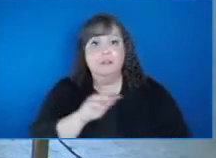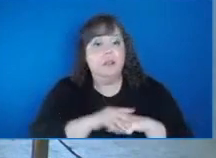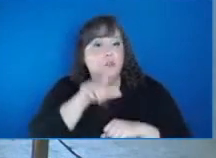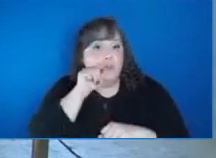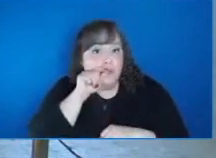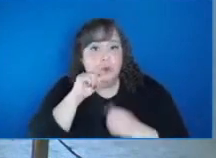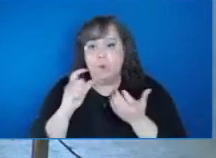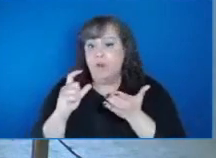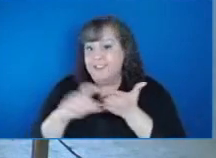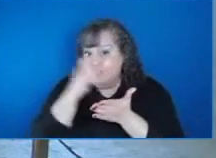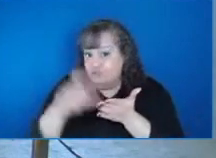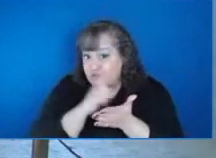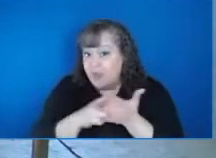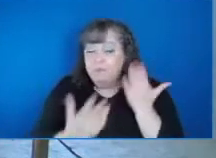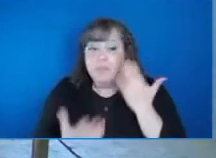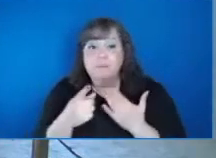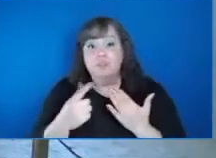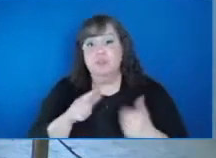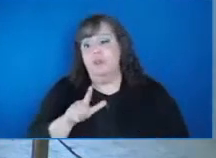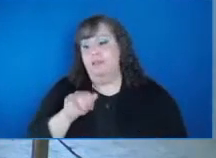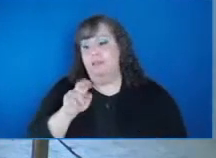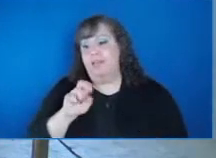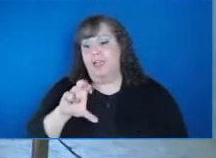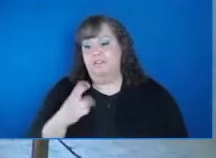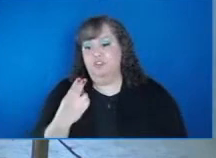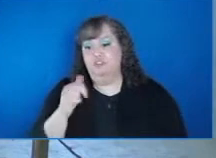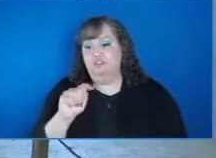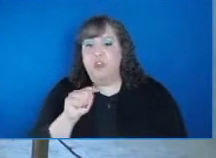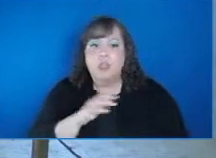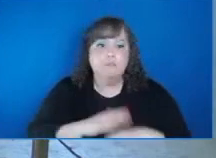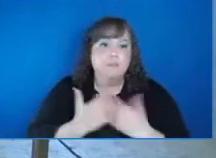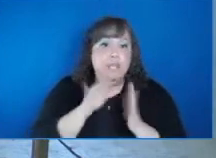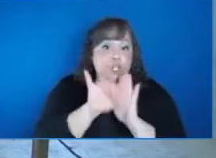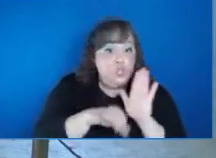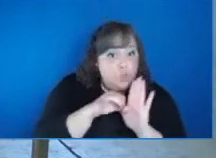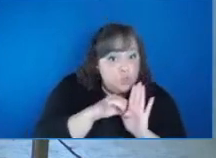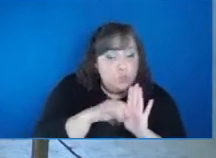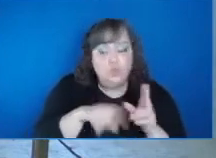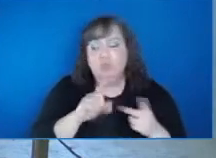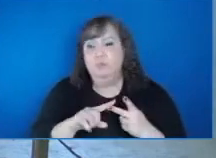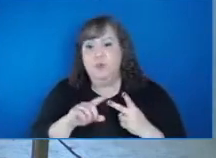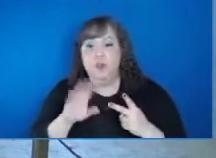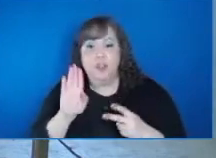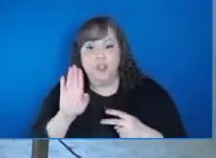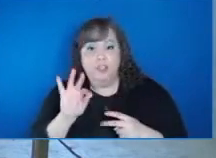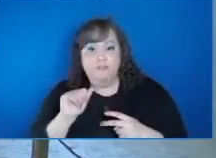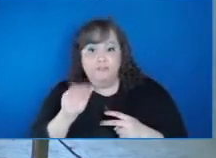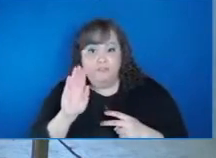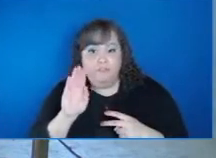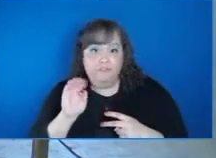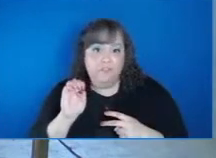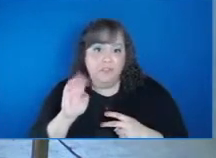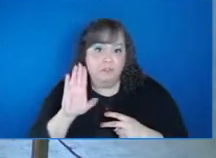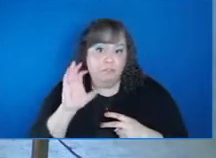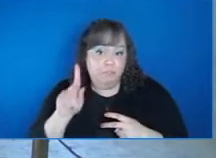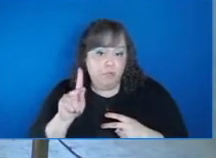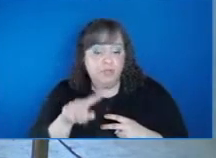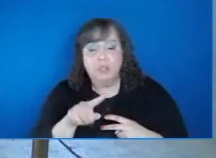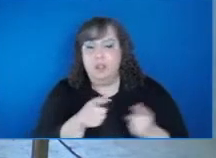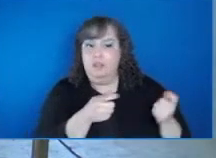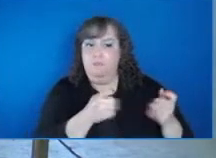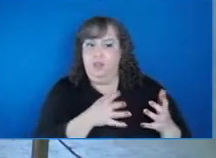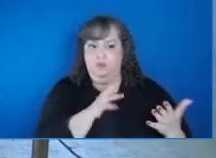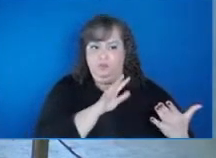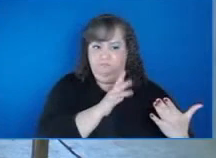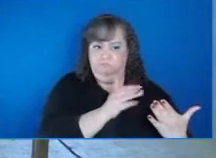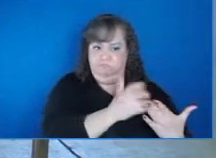on YouTube or Facebook, just pop your questions right there and the moderators will get those over to me. And as they do that and we begin to ponder